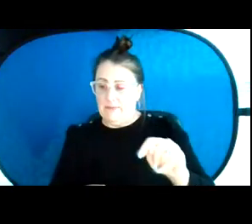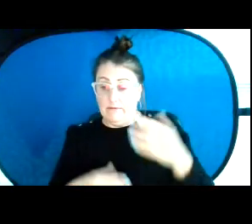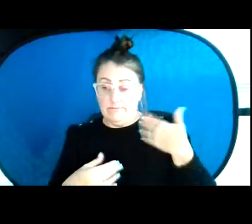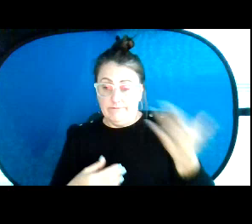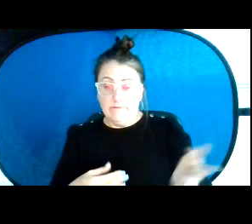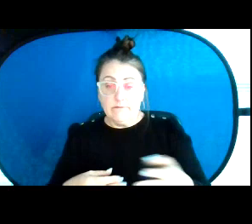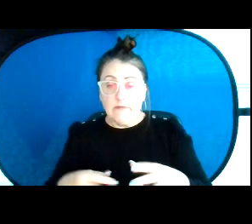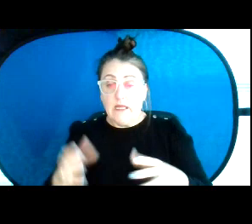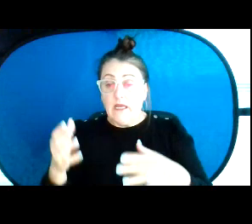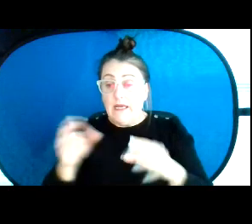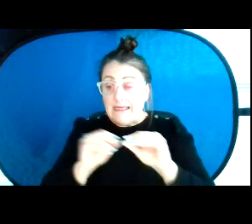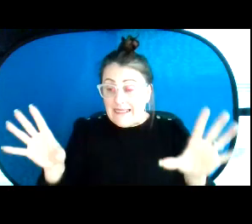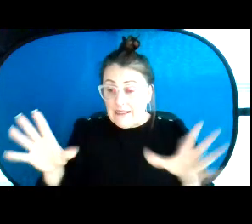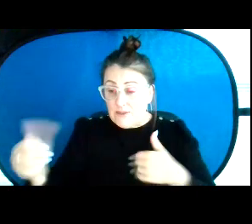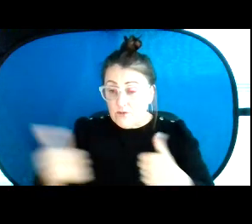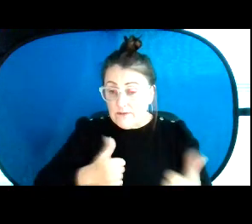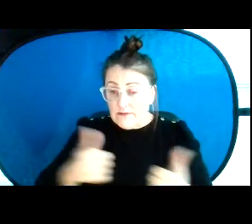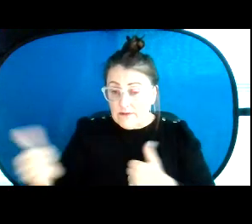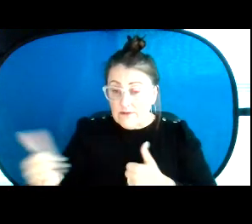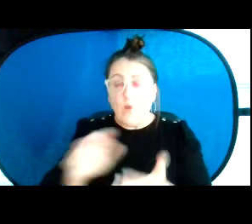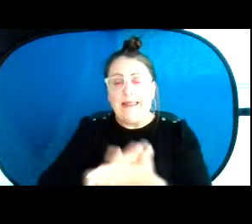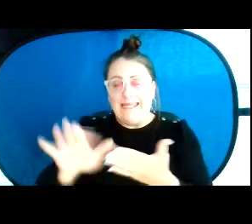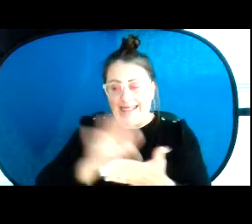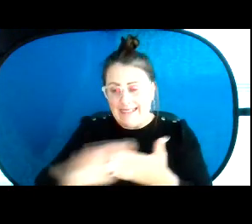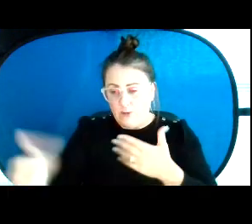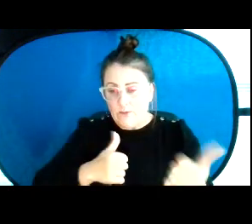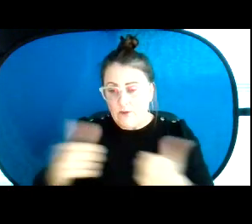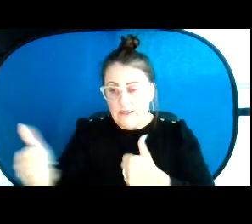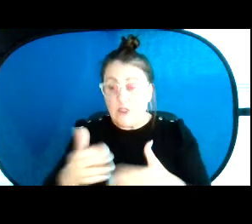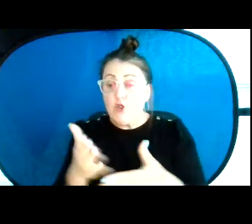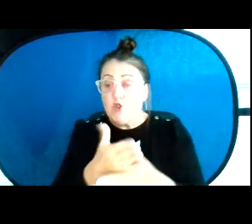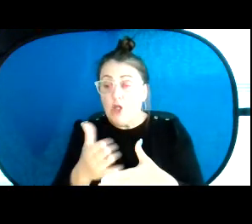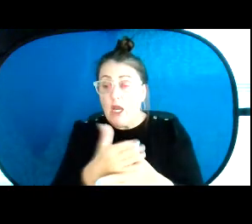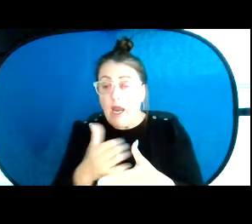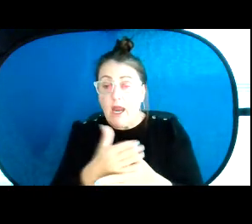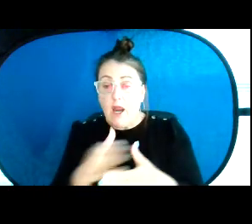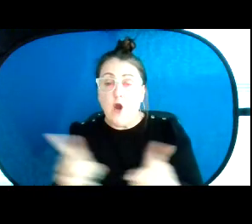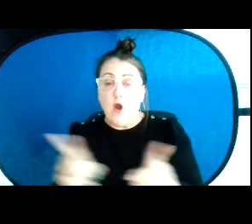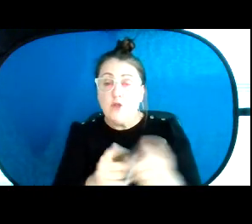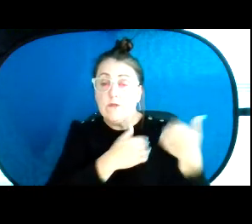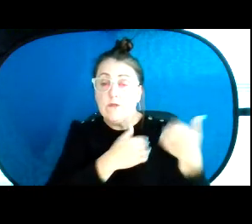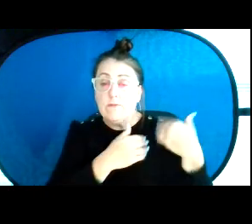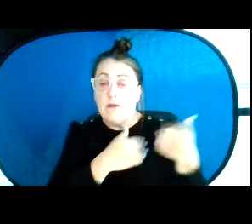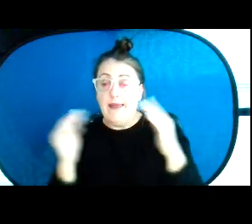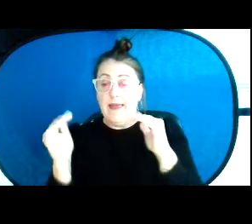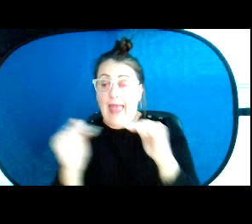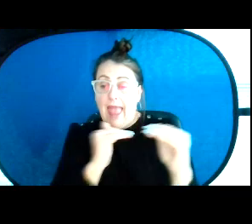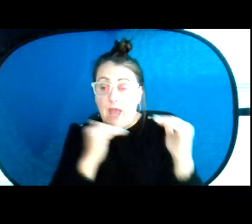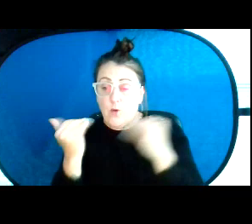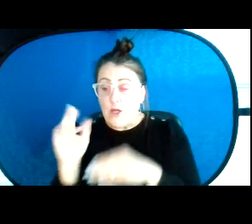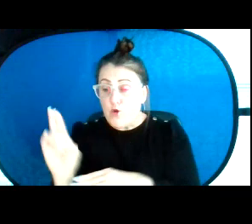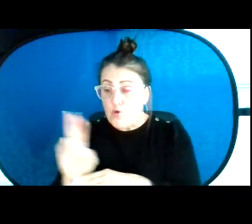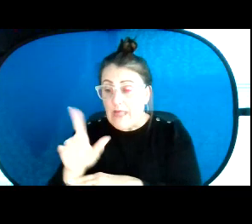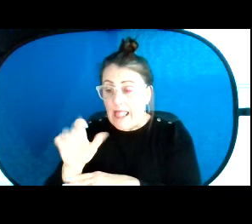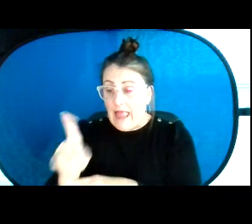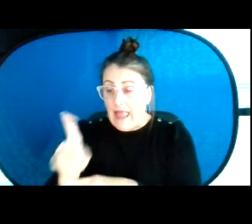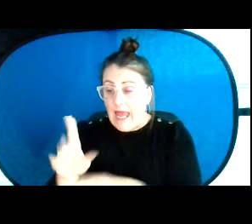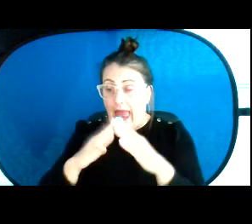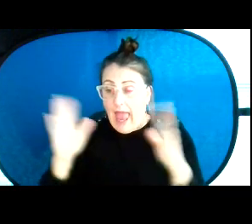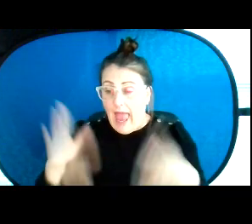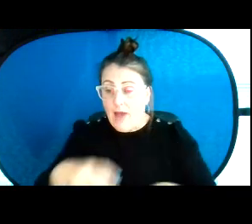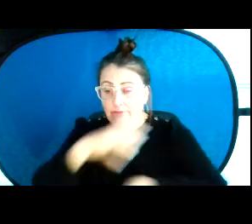mobility, and responsible resource use. And finally, equity in land use, housing, and